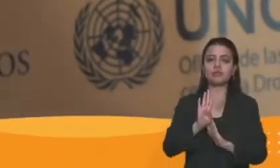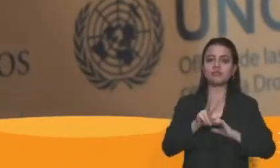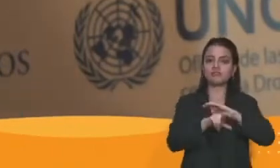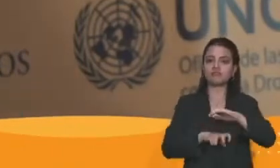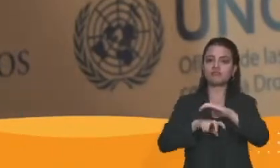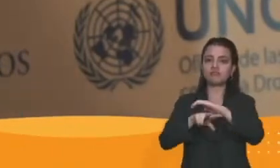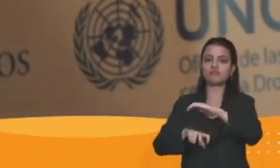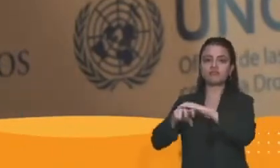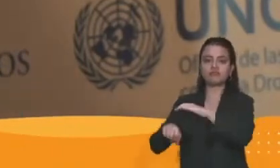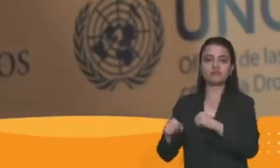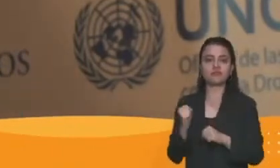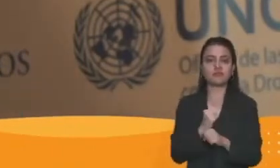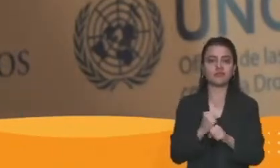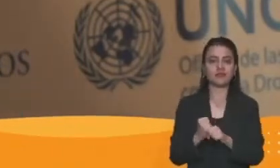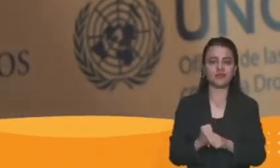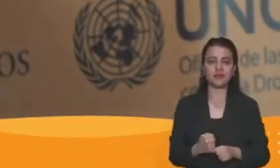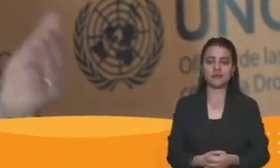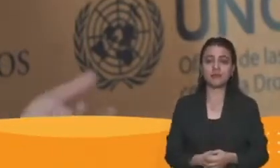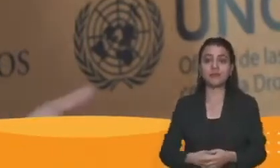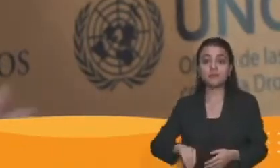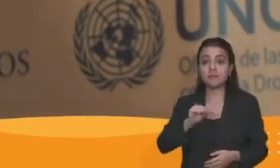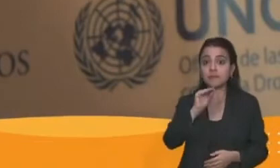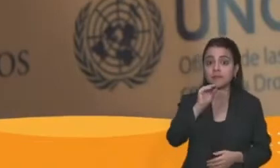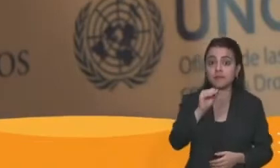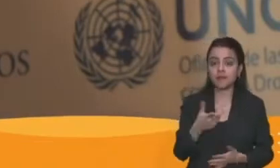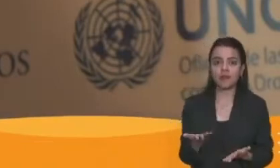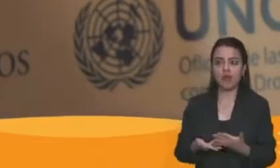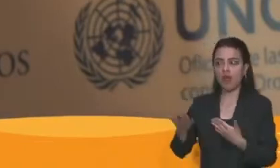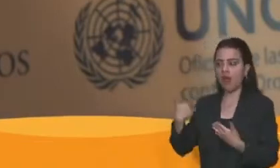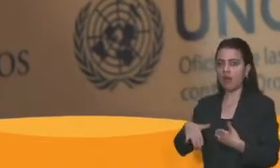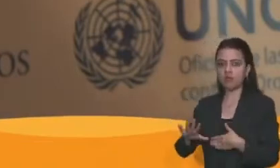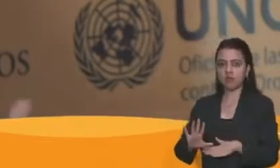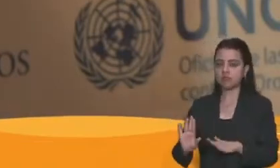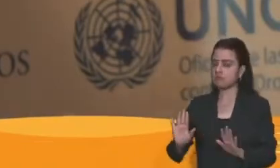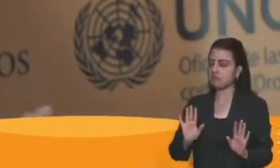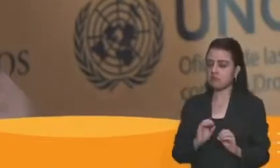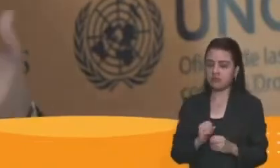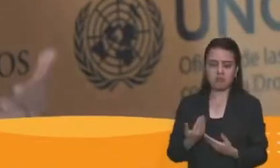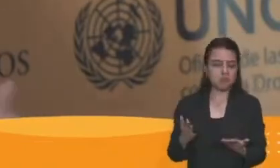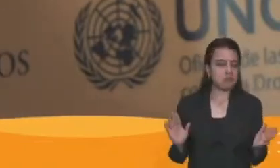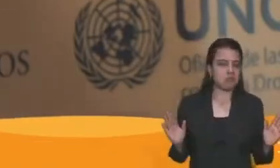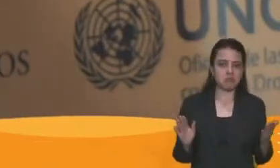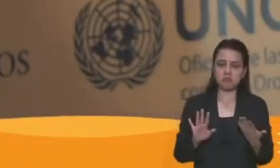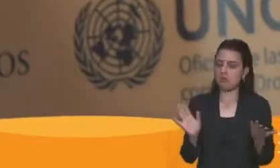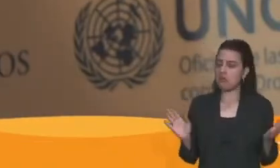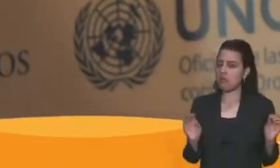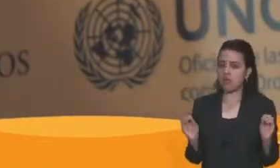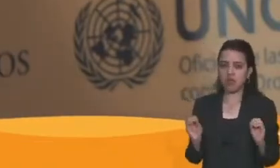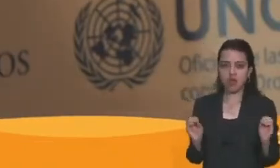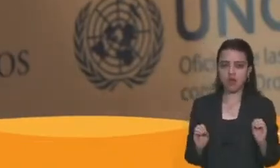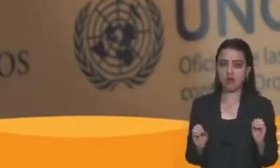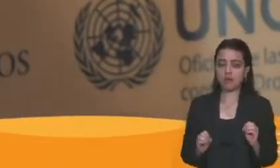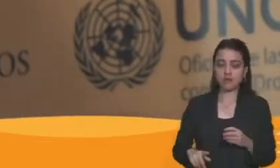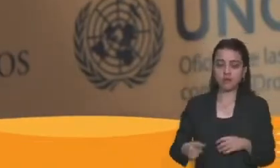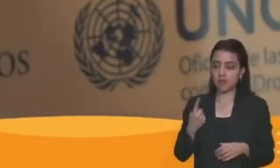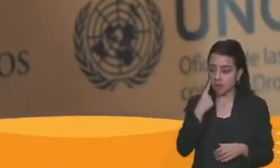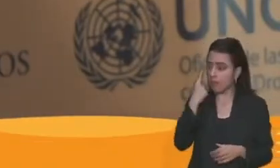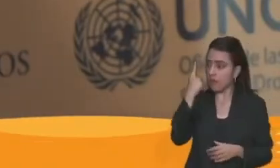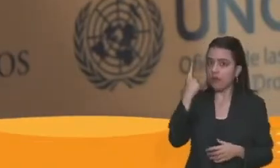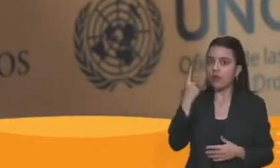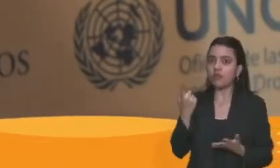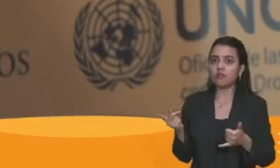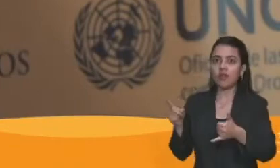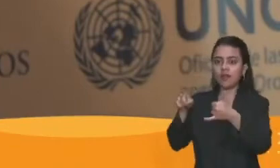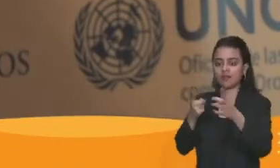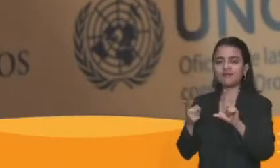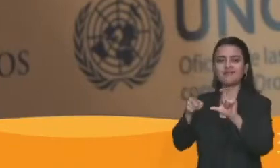an EVOA in the category of illicit exploitation in the Department of Guajira. This had not happened ever since 2018 when we began to